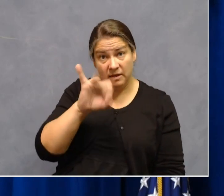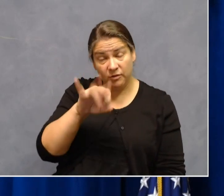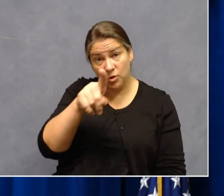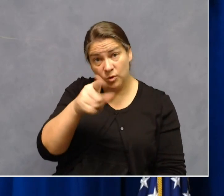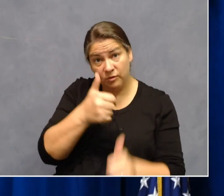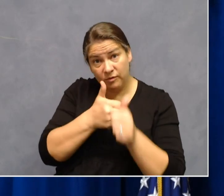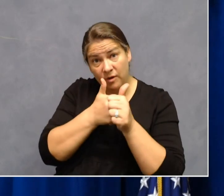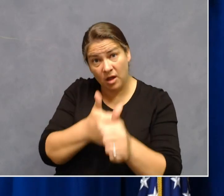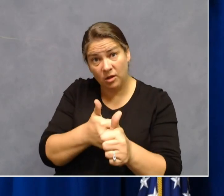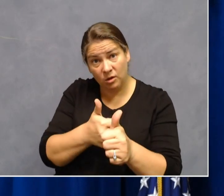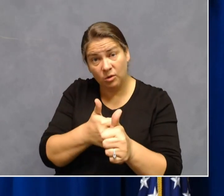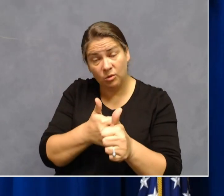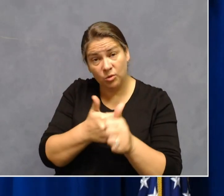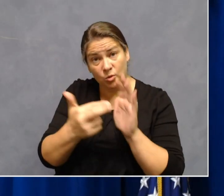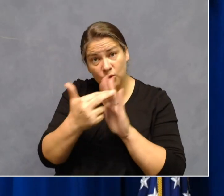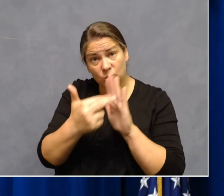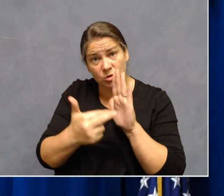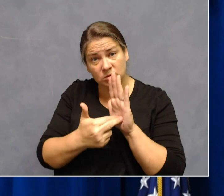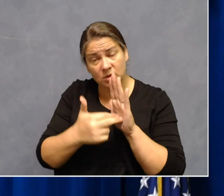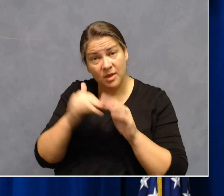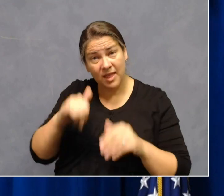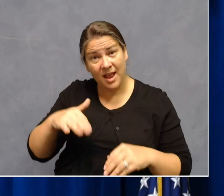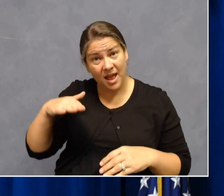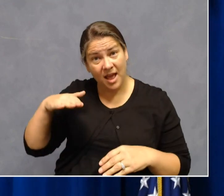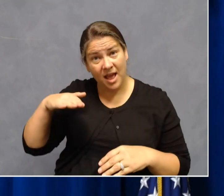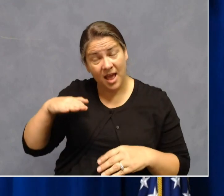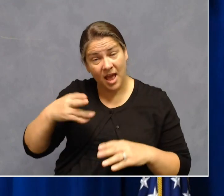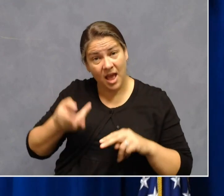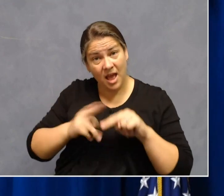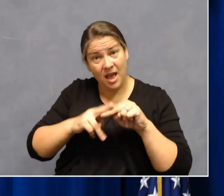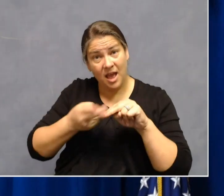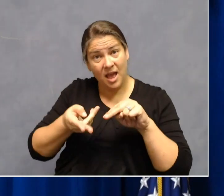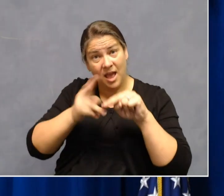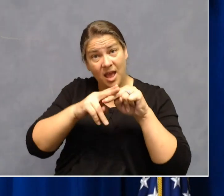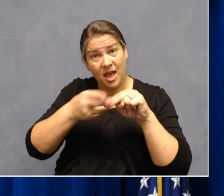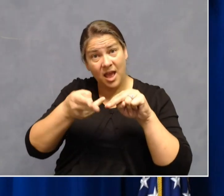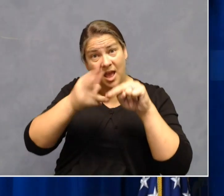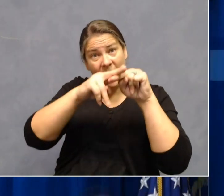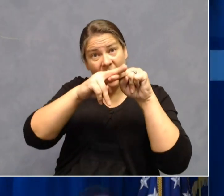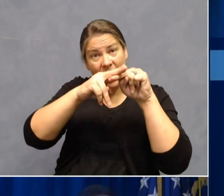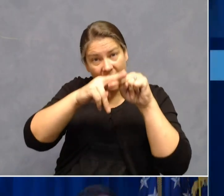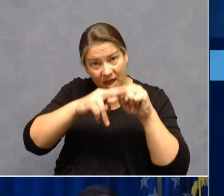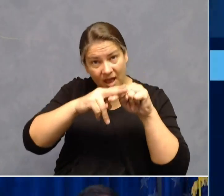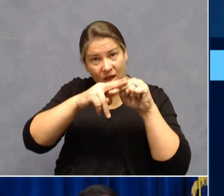and hopefully we can get to a safer place. They and all other information are on